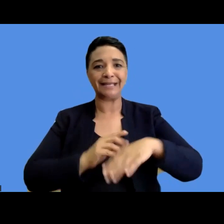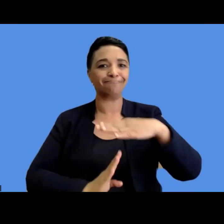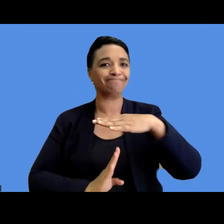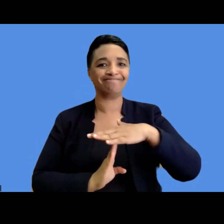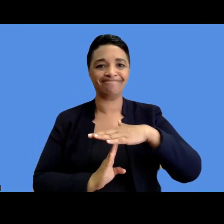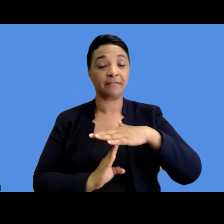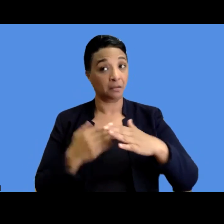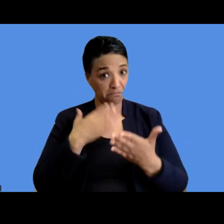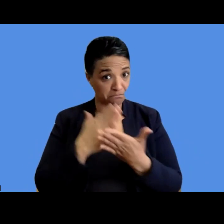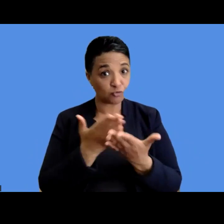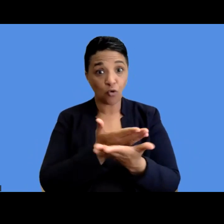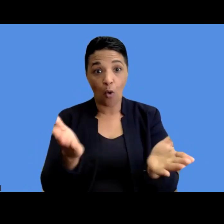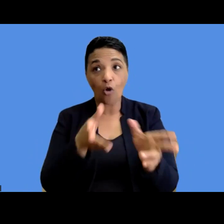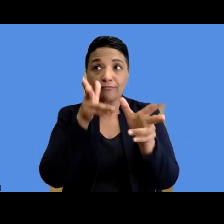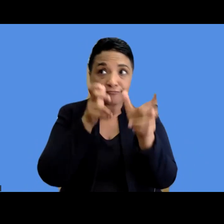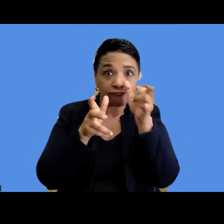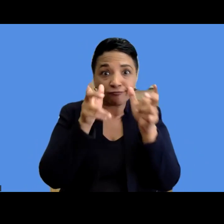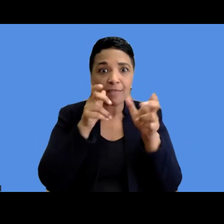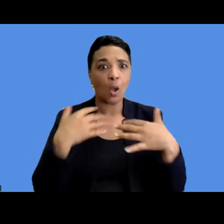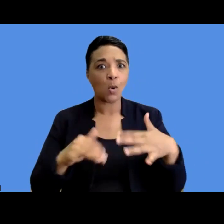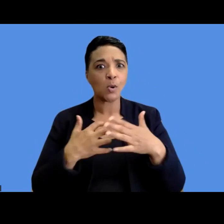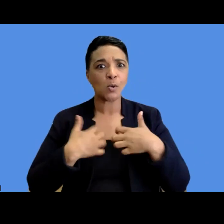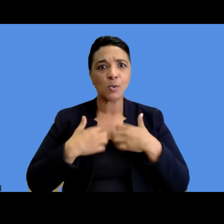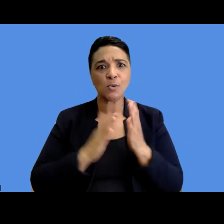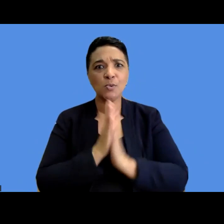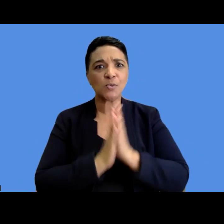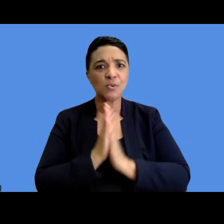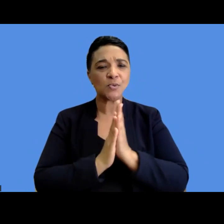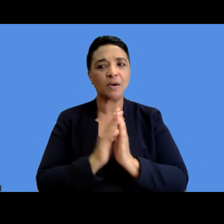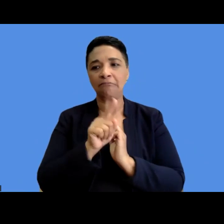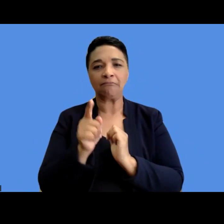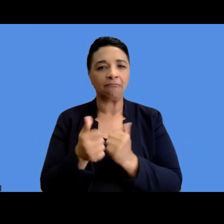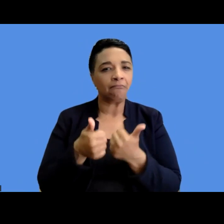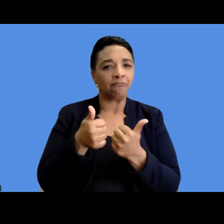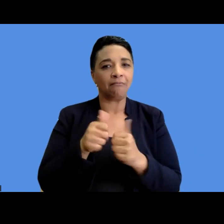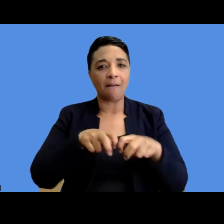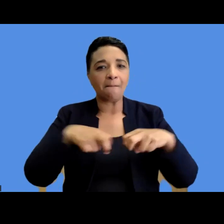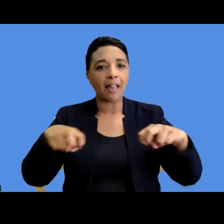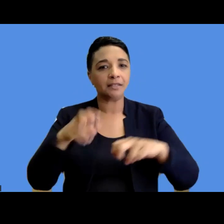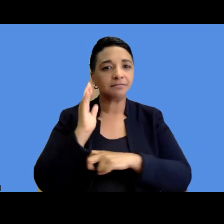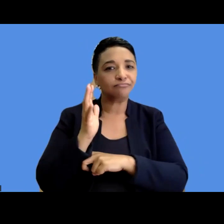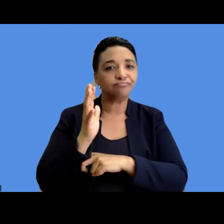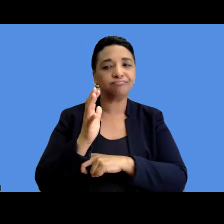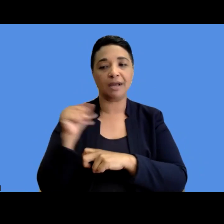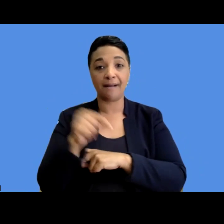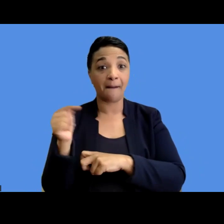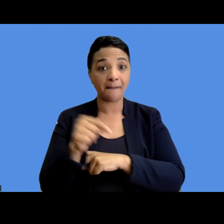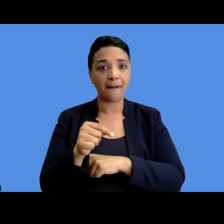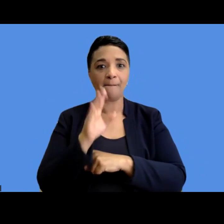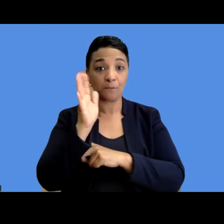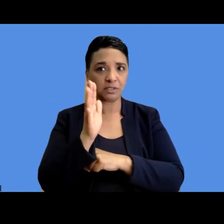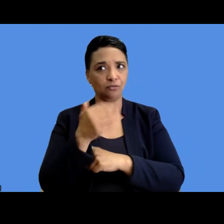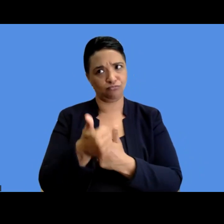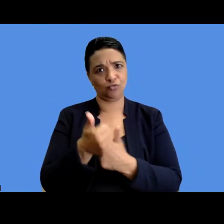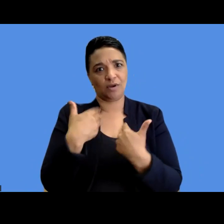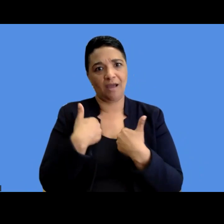all enjoy the amazing intervention from the distinguished panelists we have today. And I'm glad to